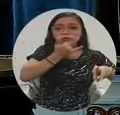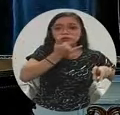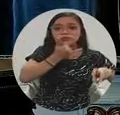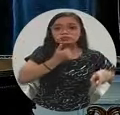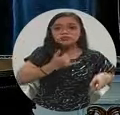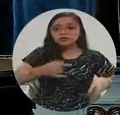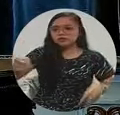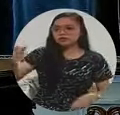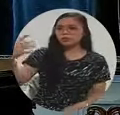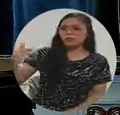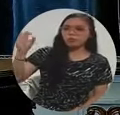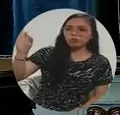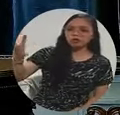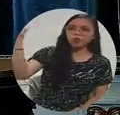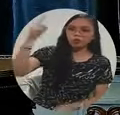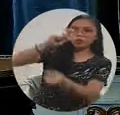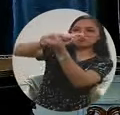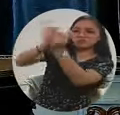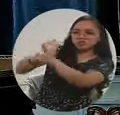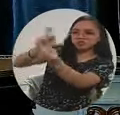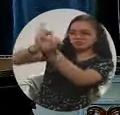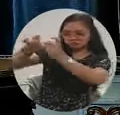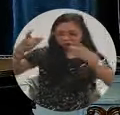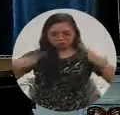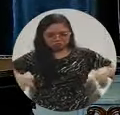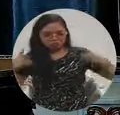kung kunsay ihatag sa pastor.